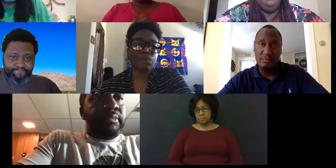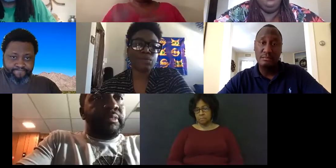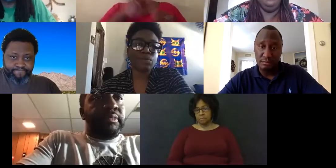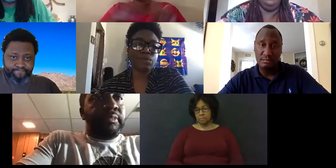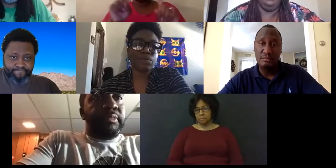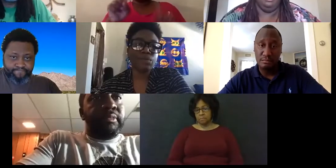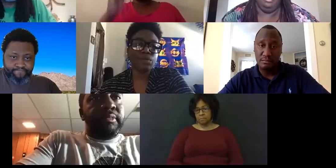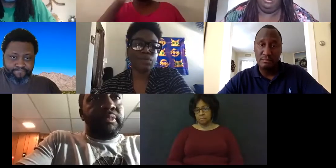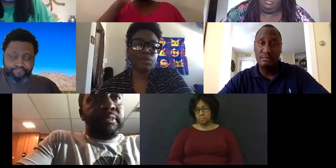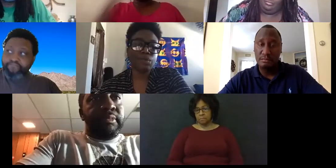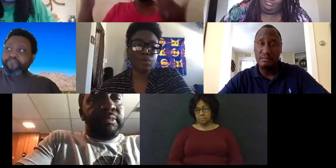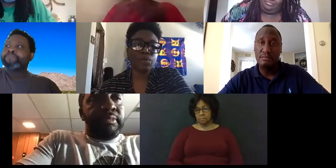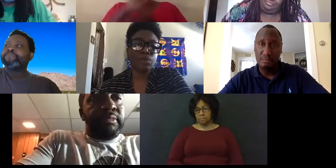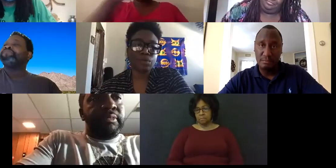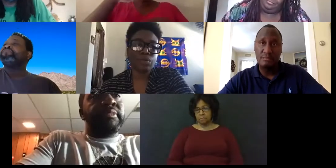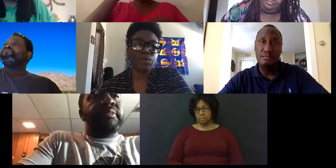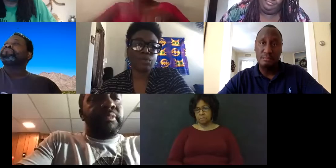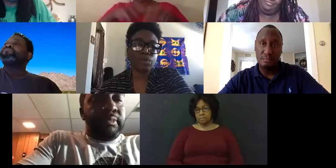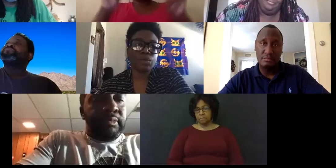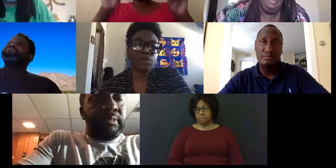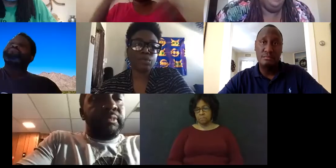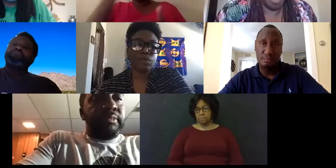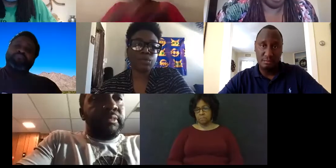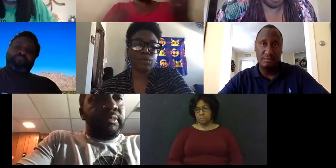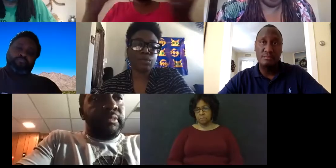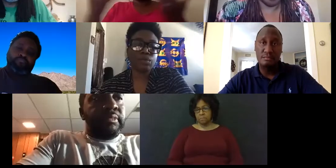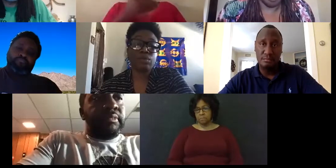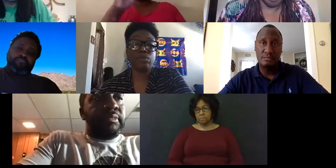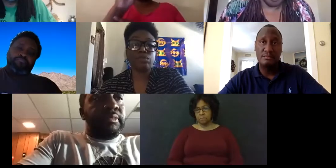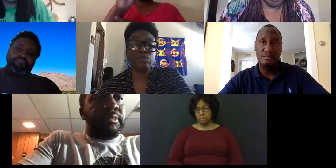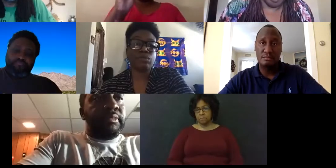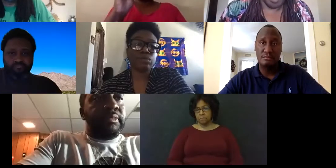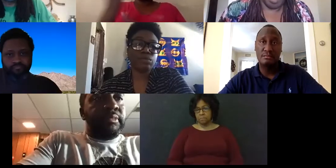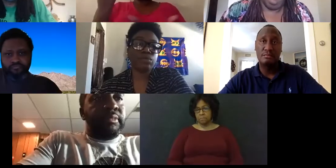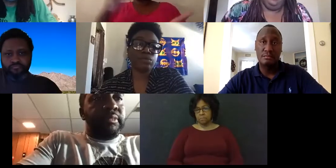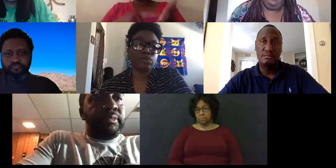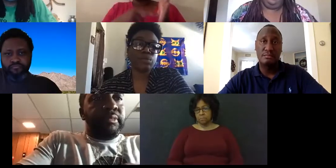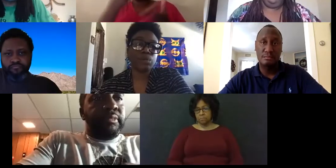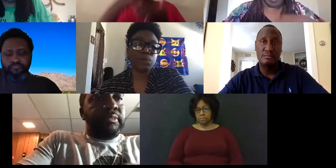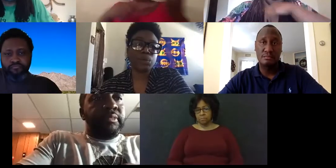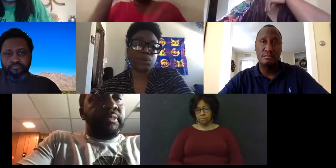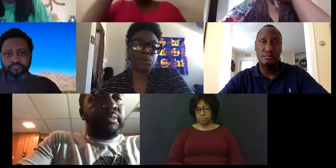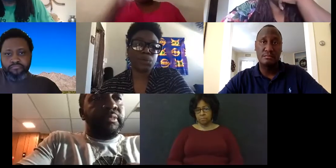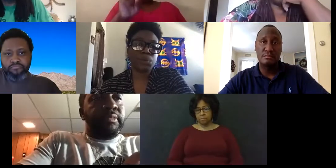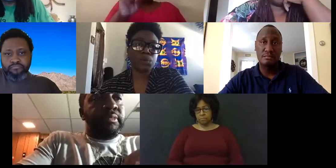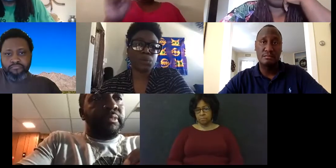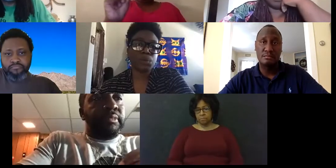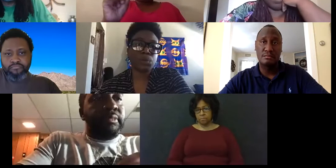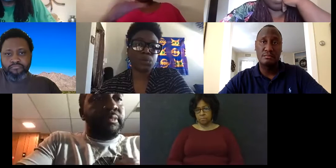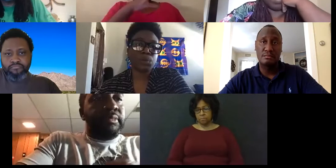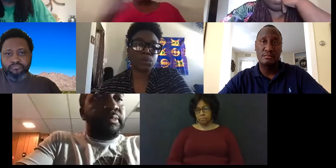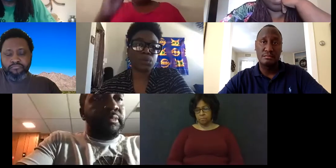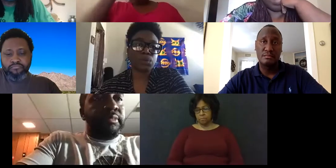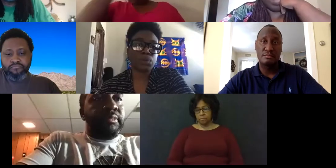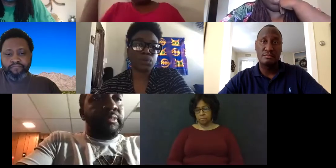called about the new norm. What is the new norm when it comes down to disability and being